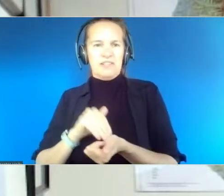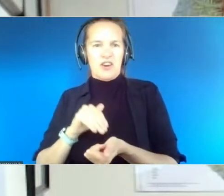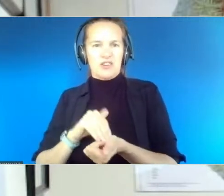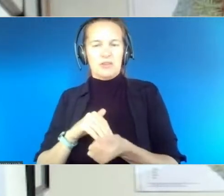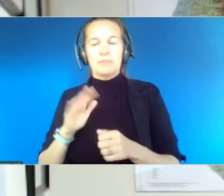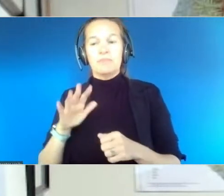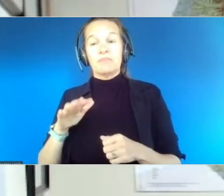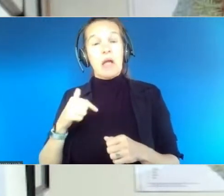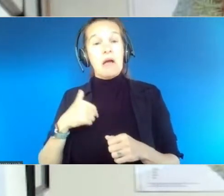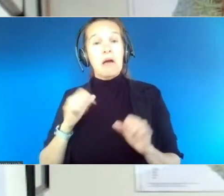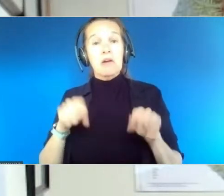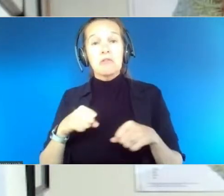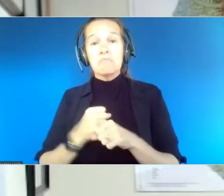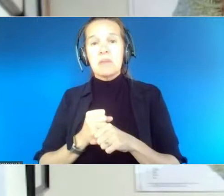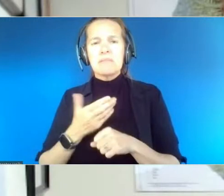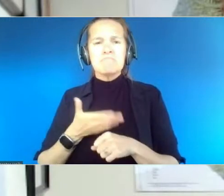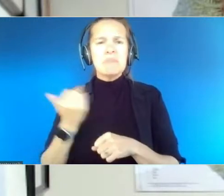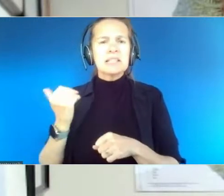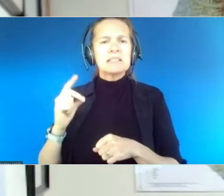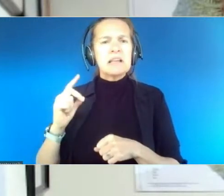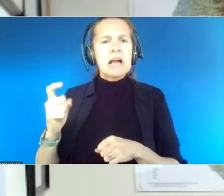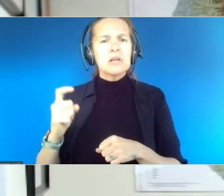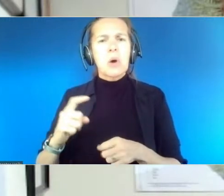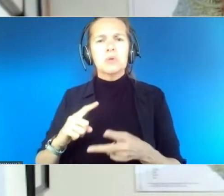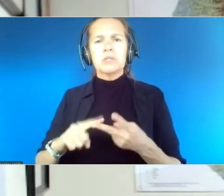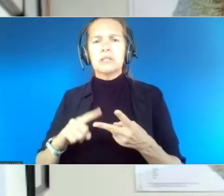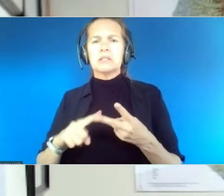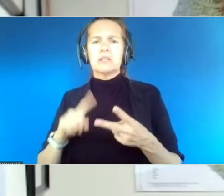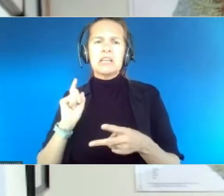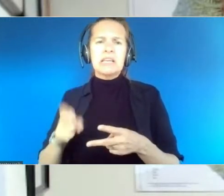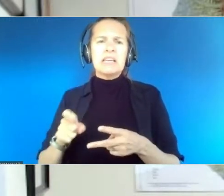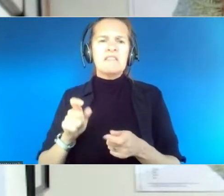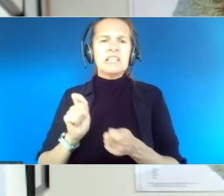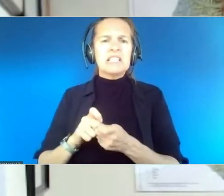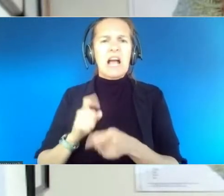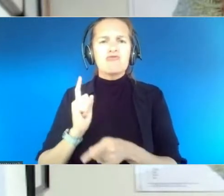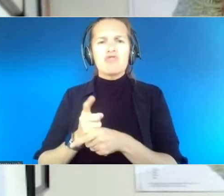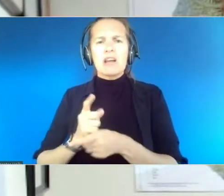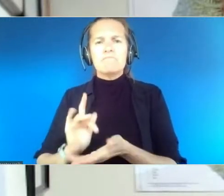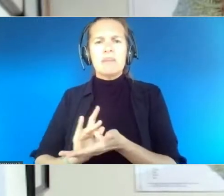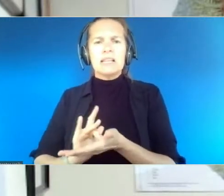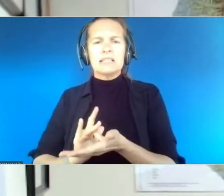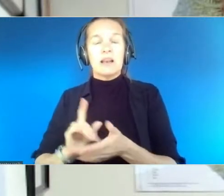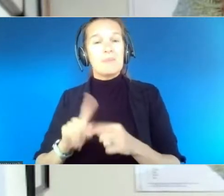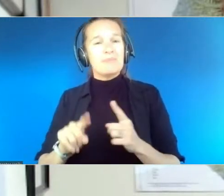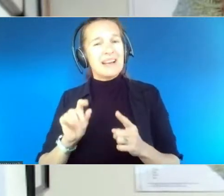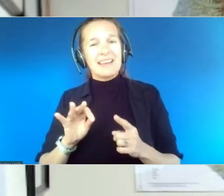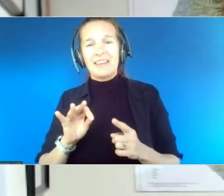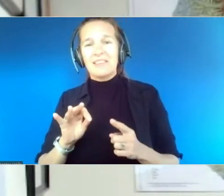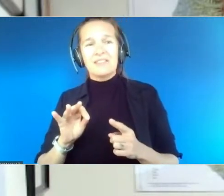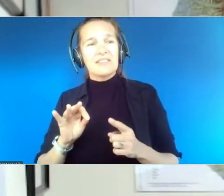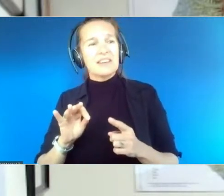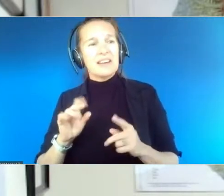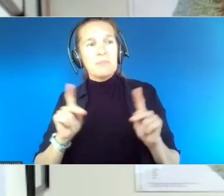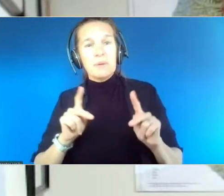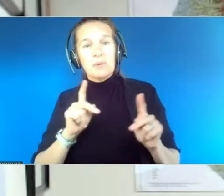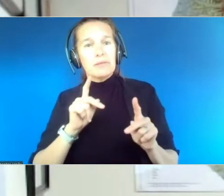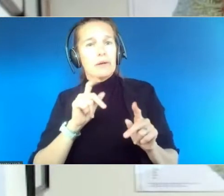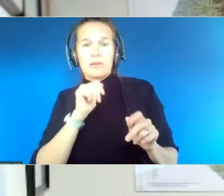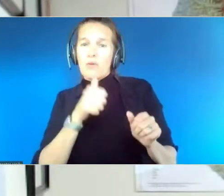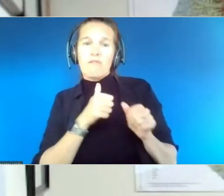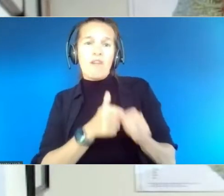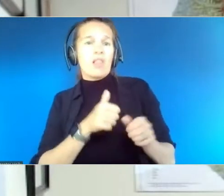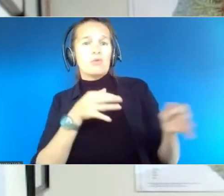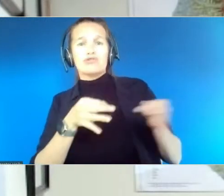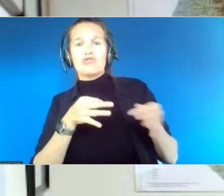best diagnosis and prescribe exactly the right medicine. And if people don't understand or don't follow your